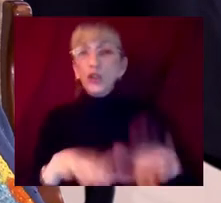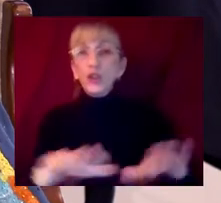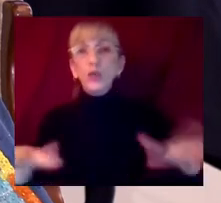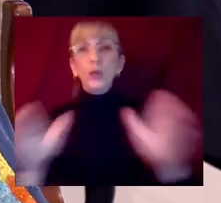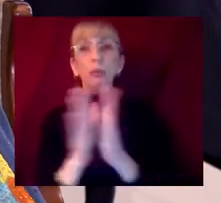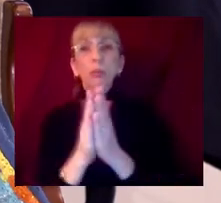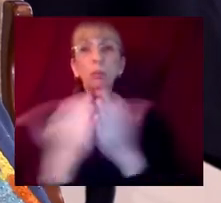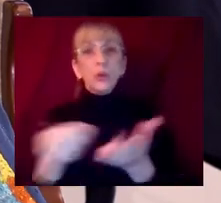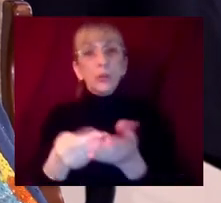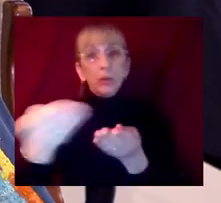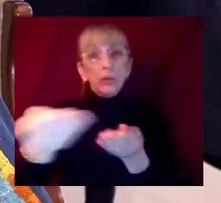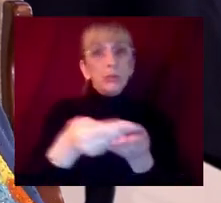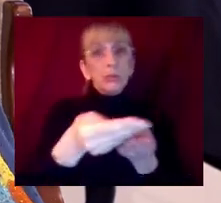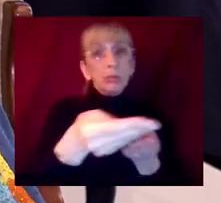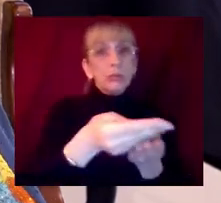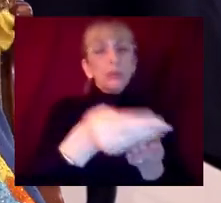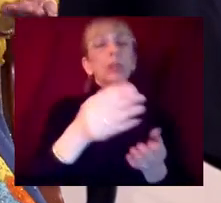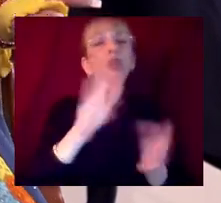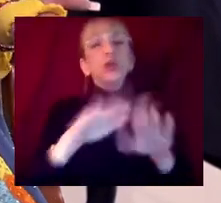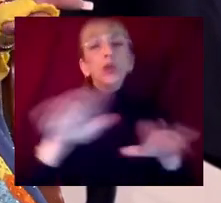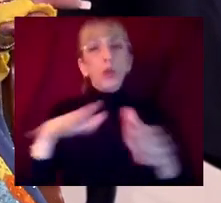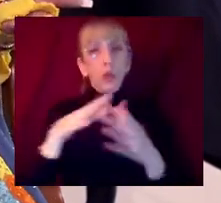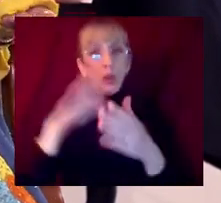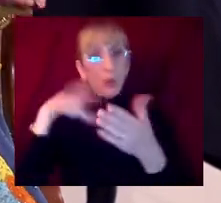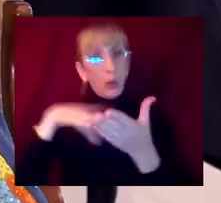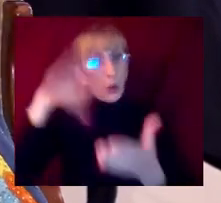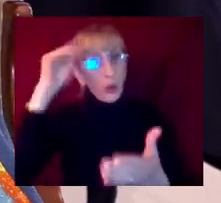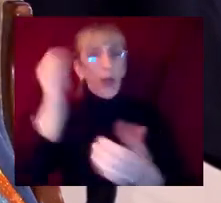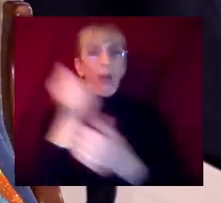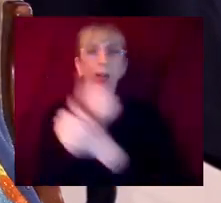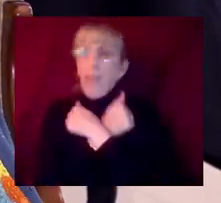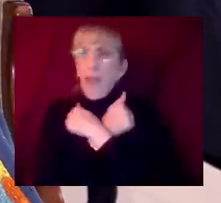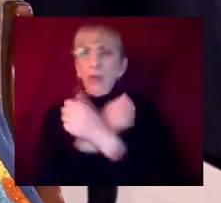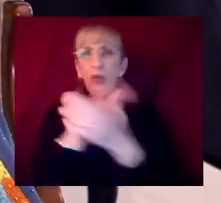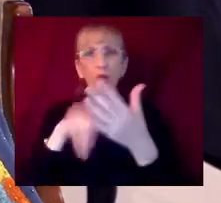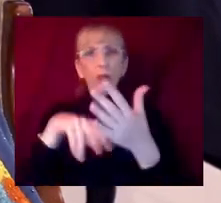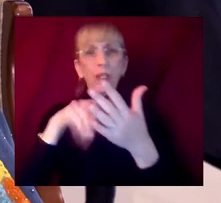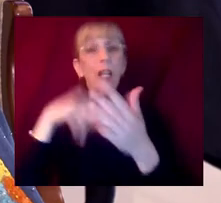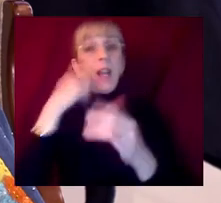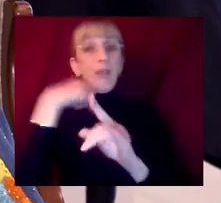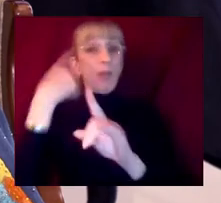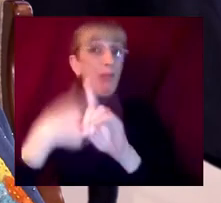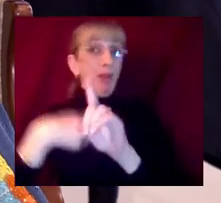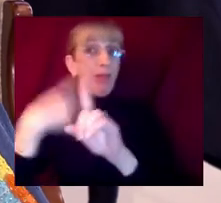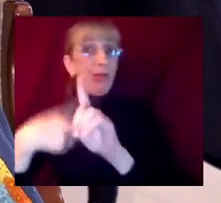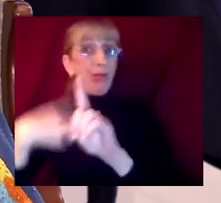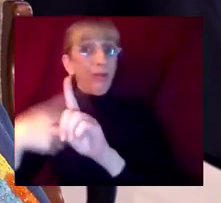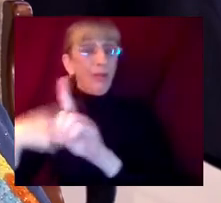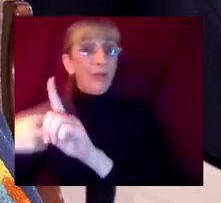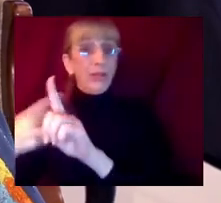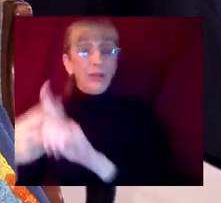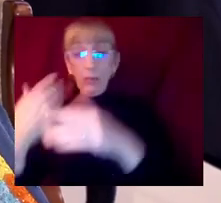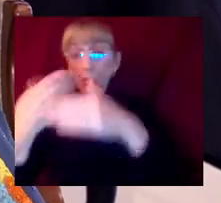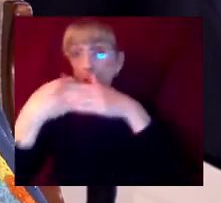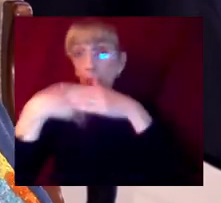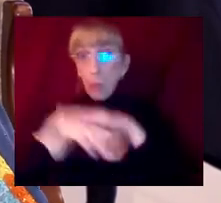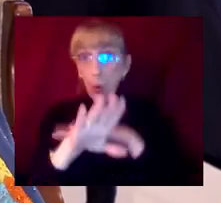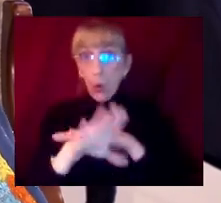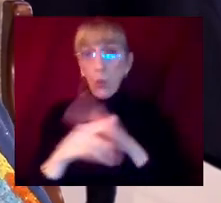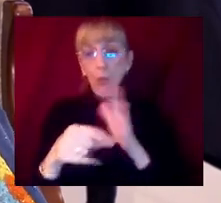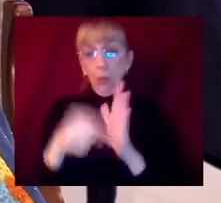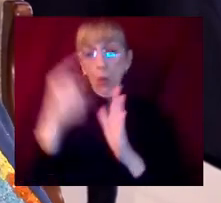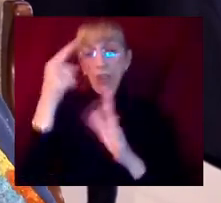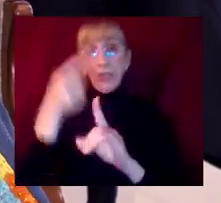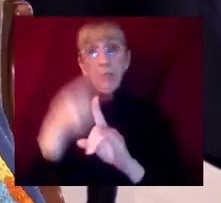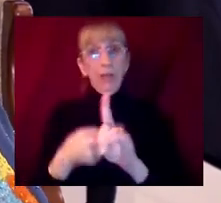they can learn to love to read, and they get their little book every month from the time they're born. Once a month, they get their